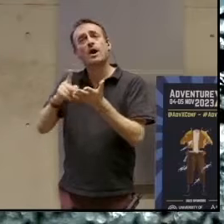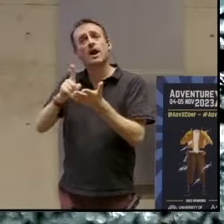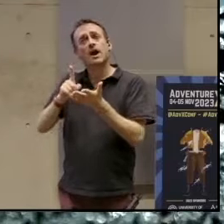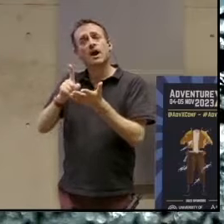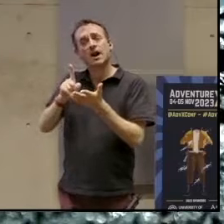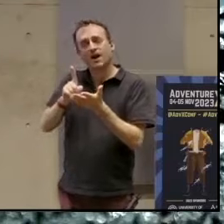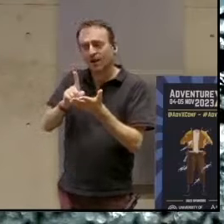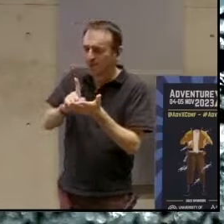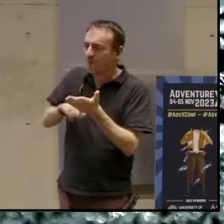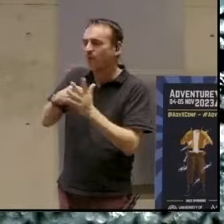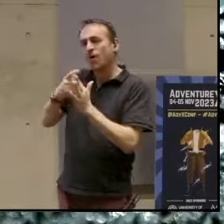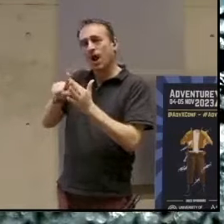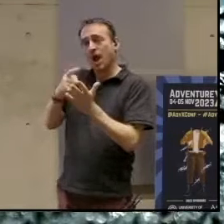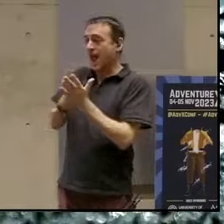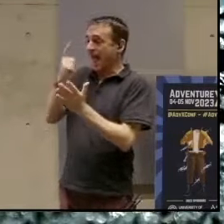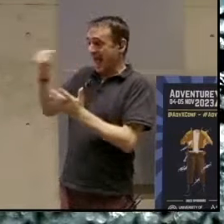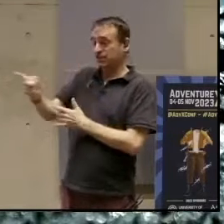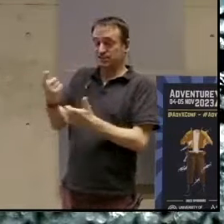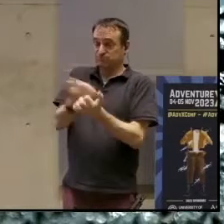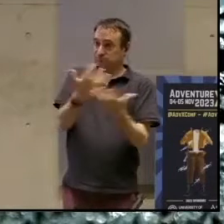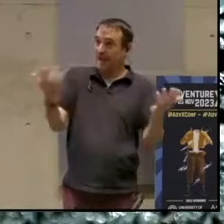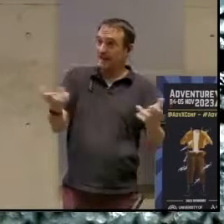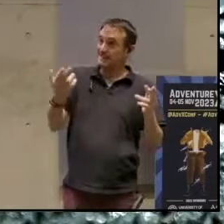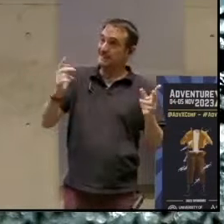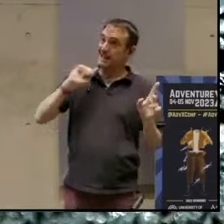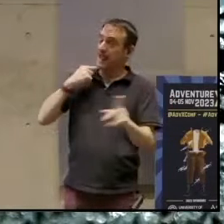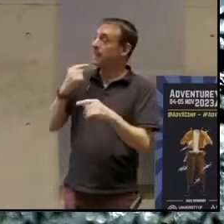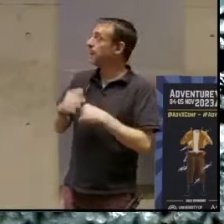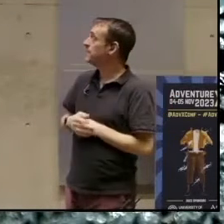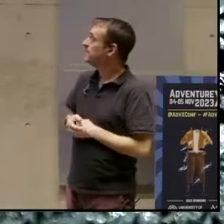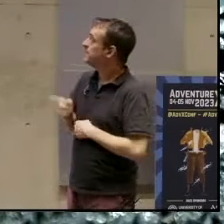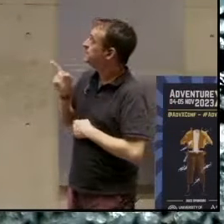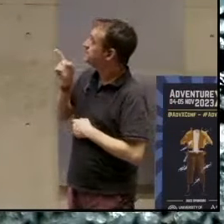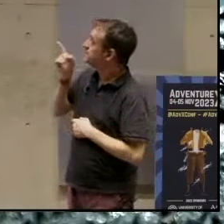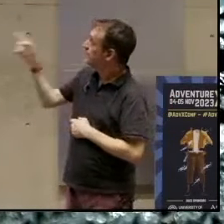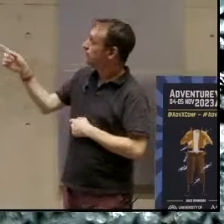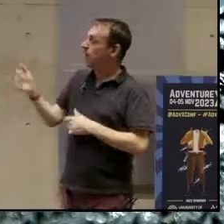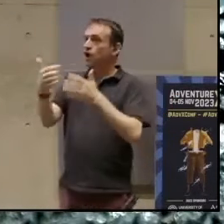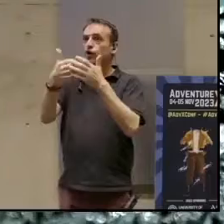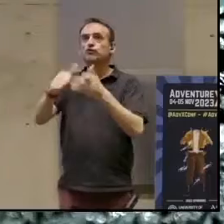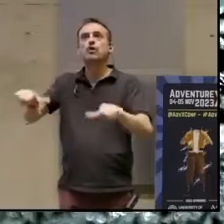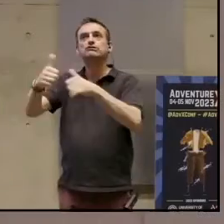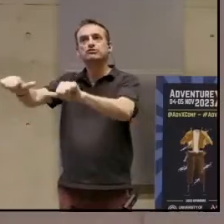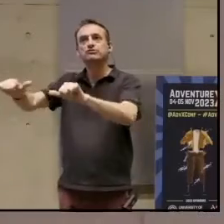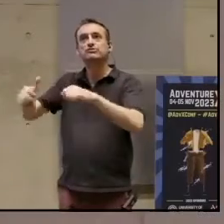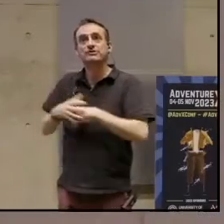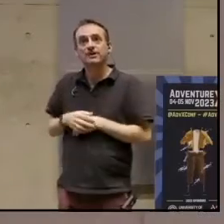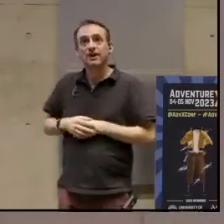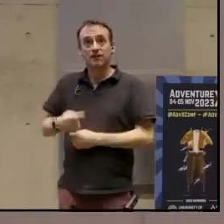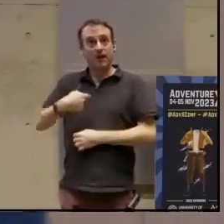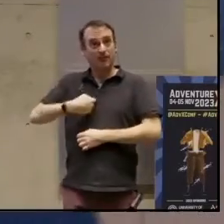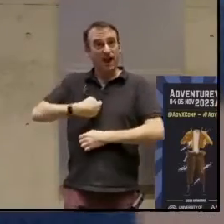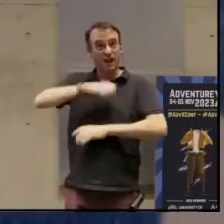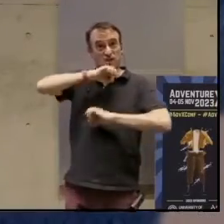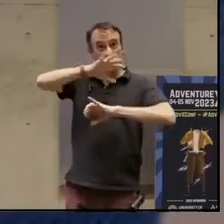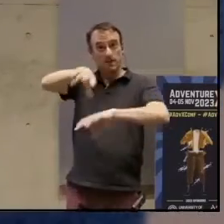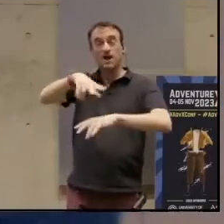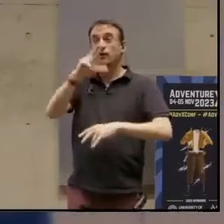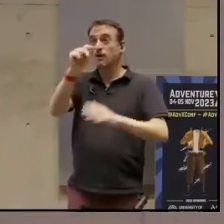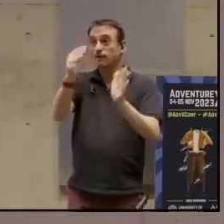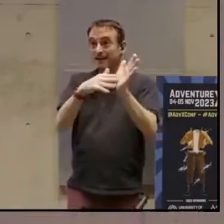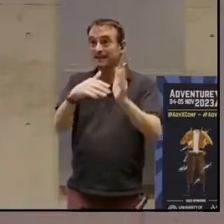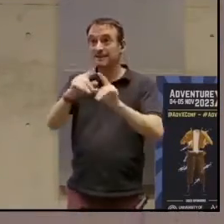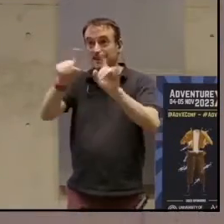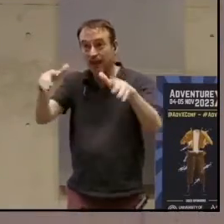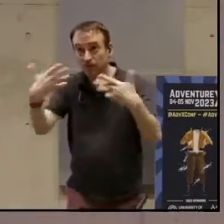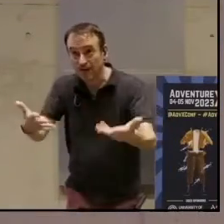minutes, not bad. Okay, so let's talk some solutions. Morrison has literally screamed at us for 12 minutes. What else can we do, all right?